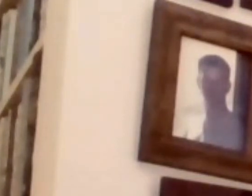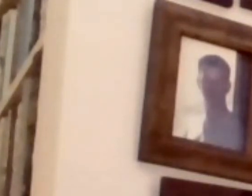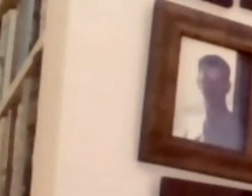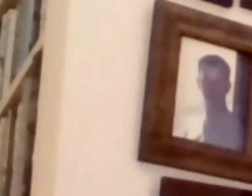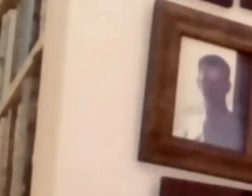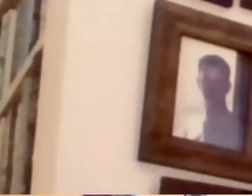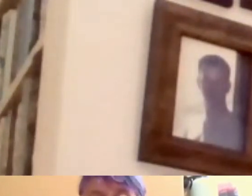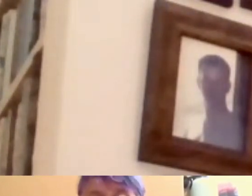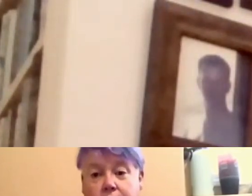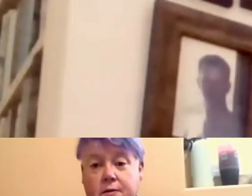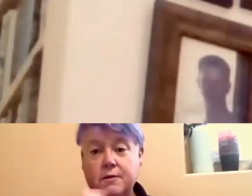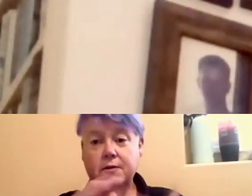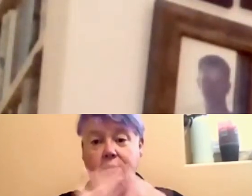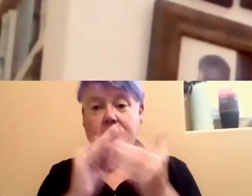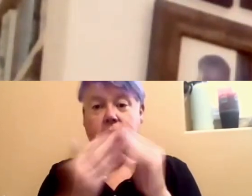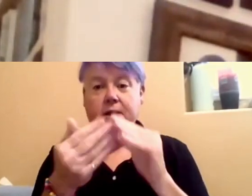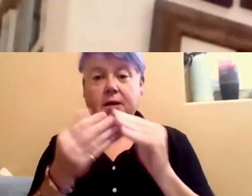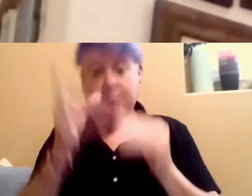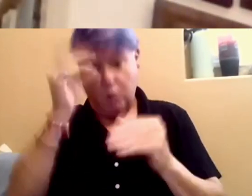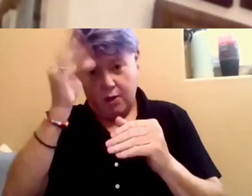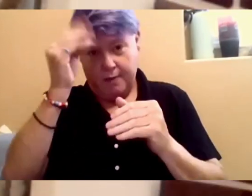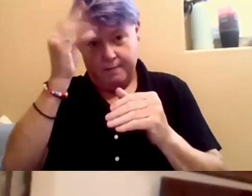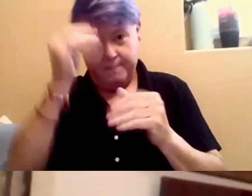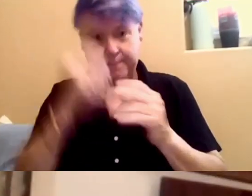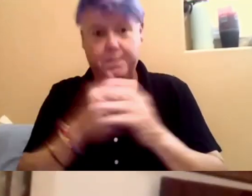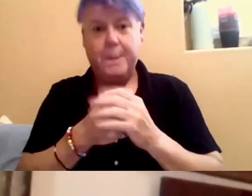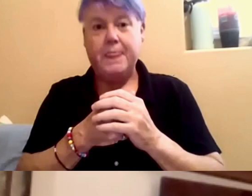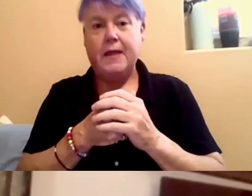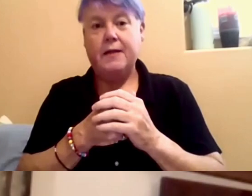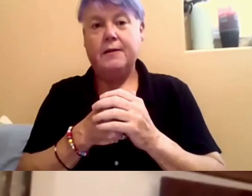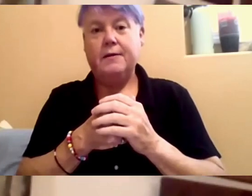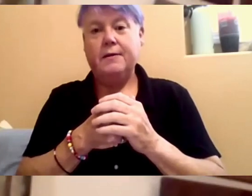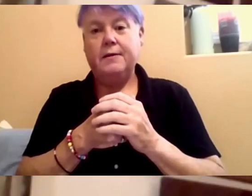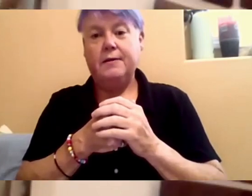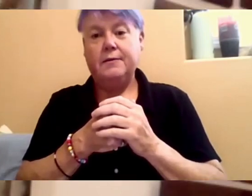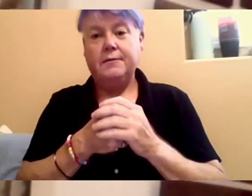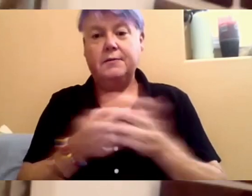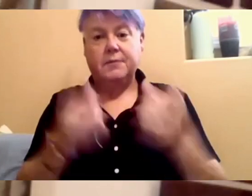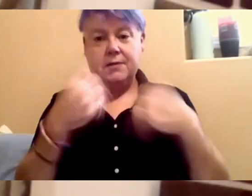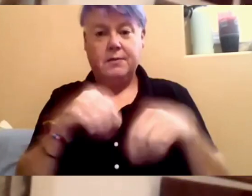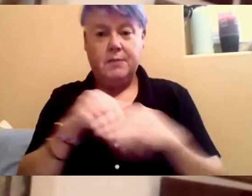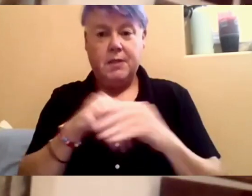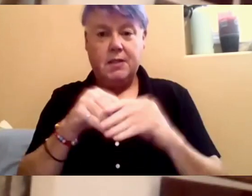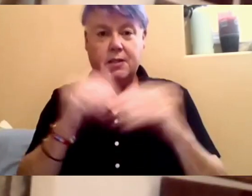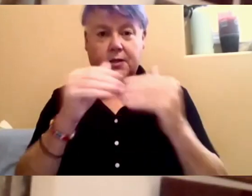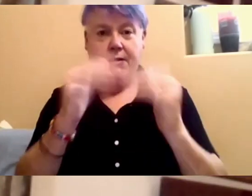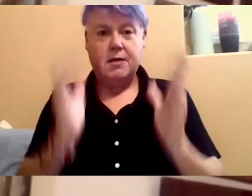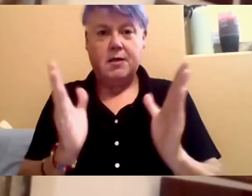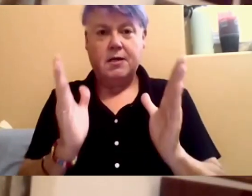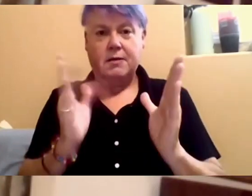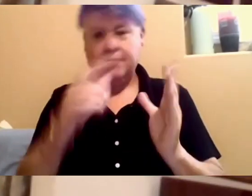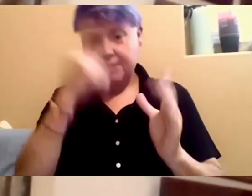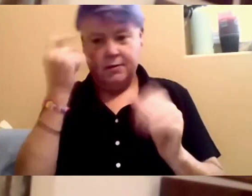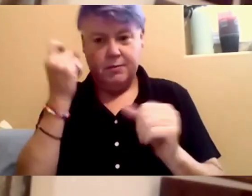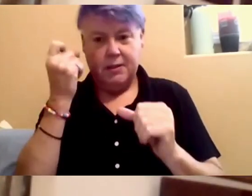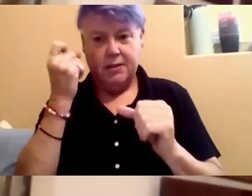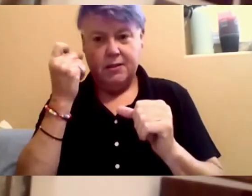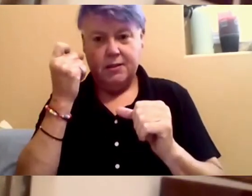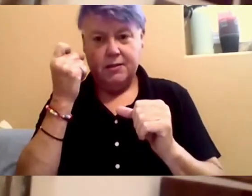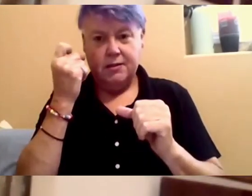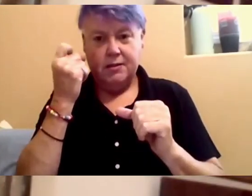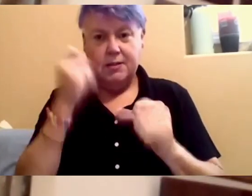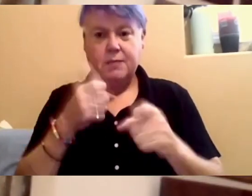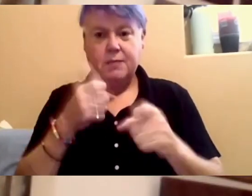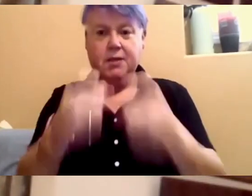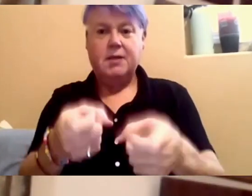city boy. He was coming into this house because he'd been given it